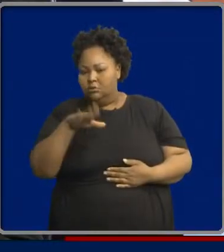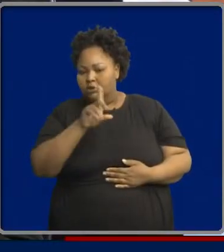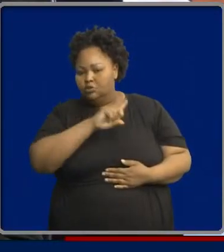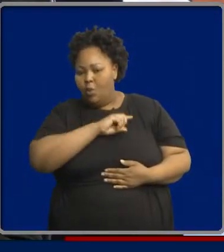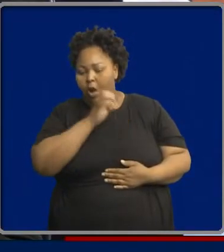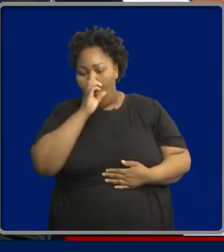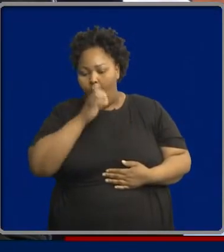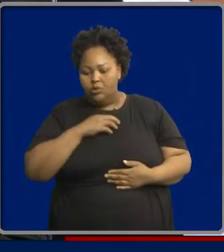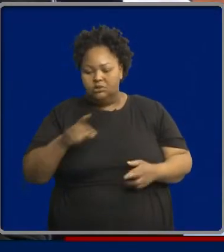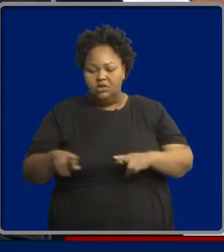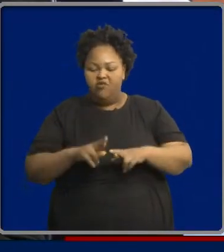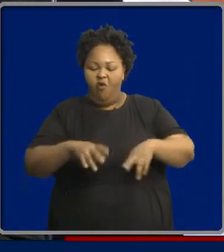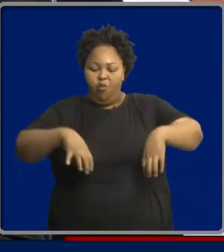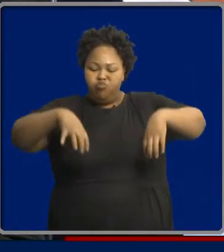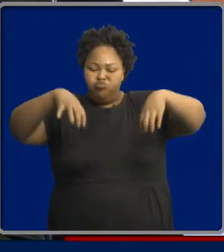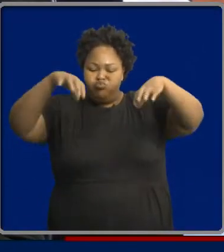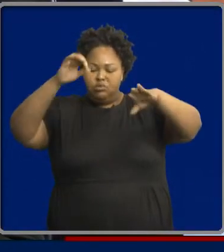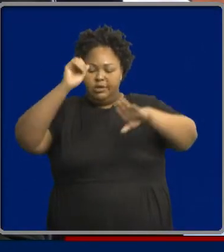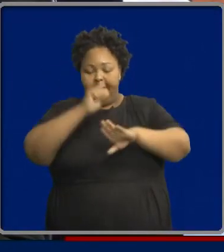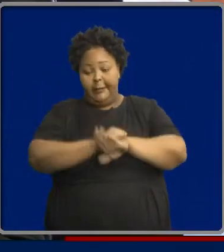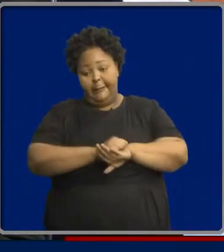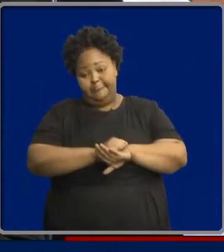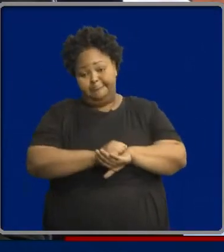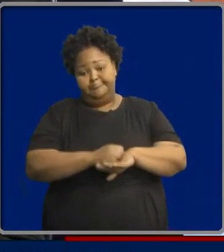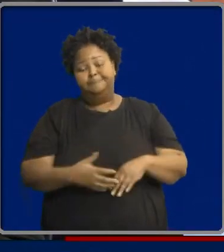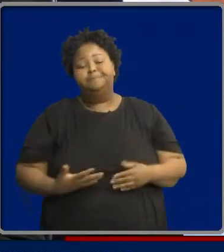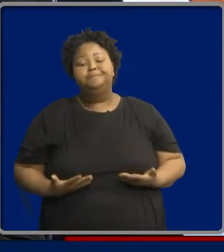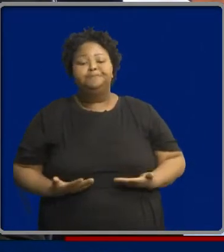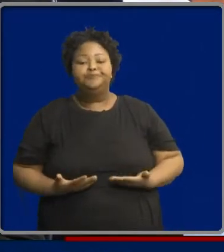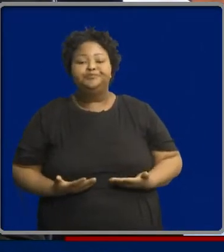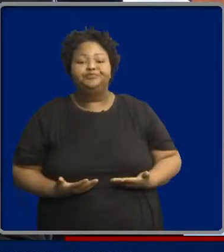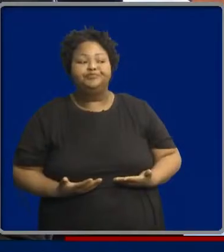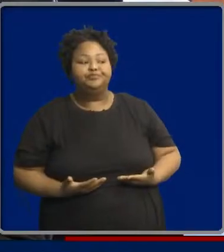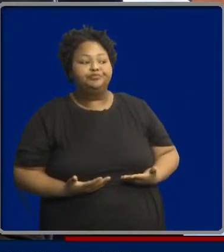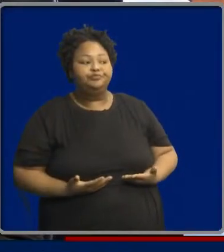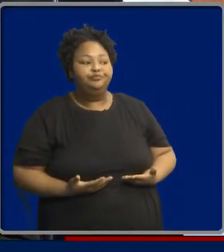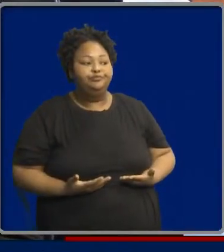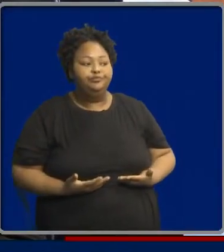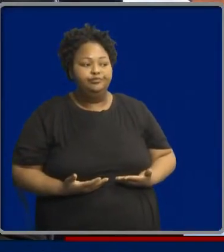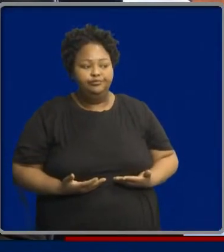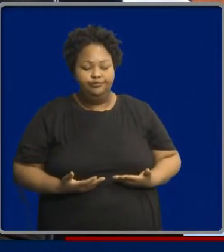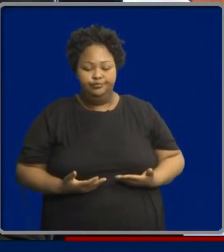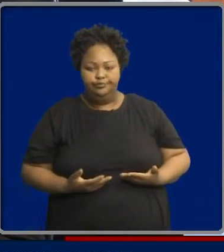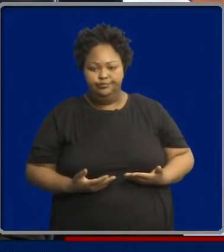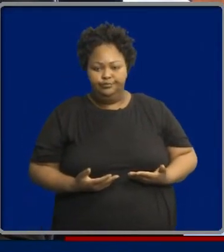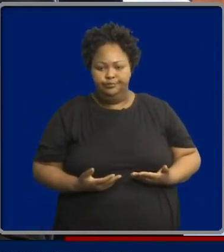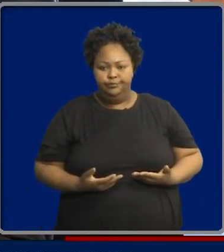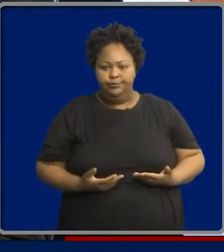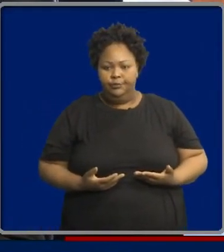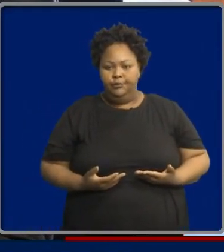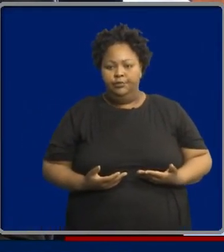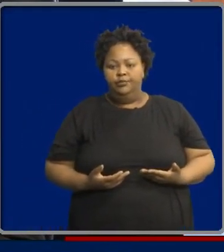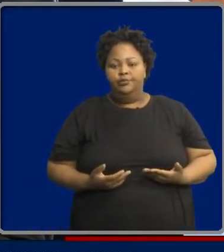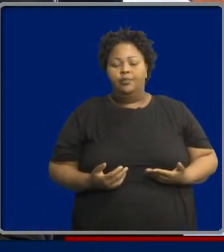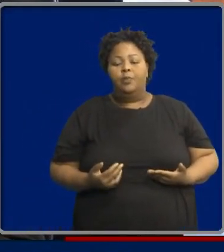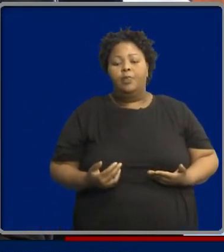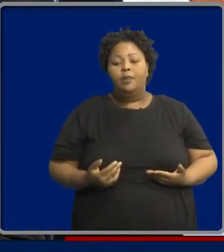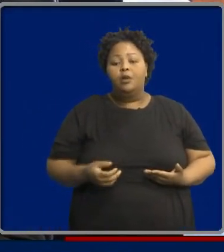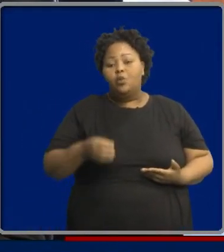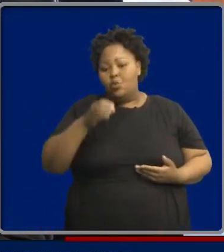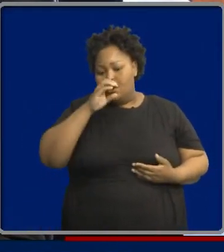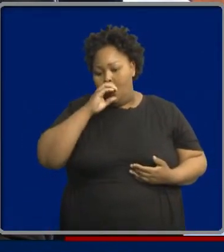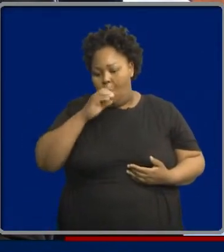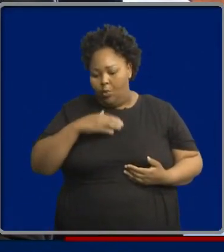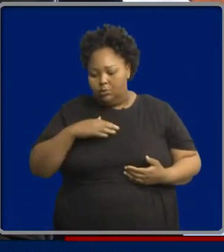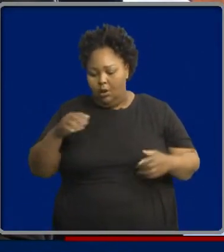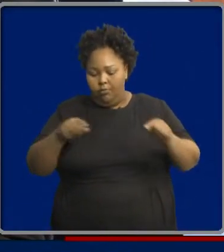been somehow opened. We do have a dam just upstream of Ngwembisi River.